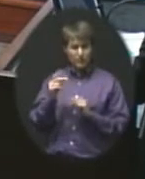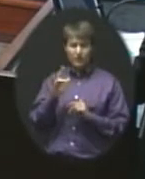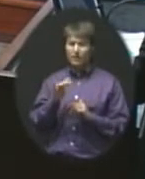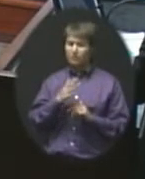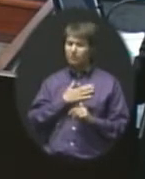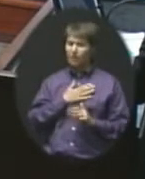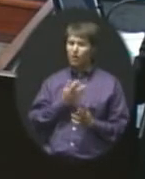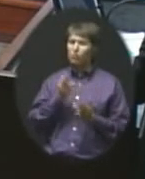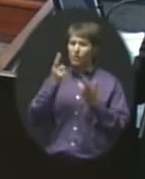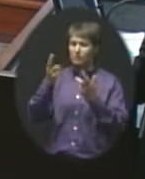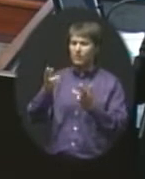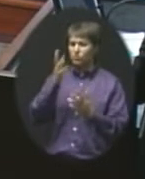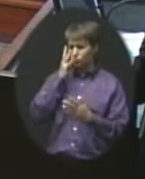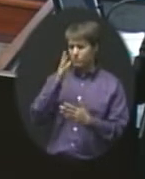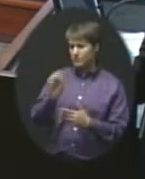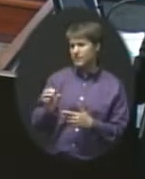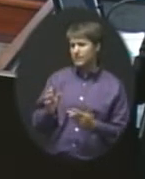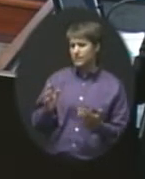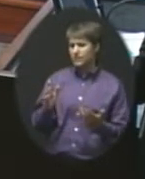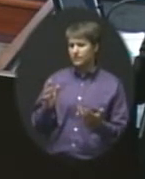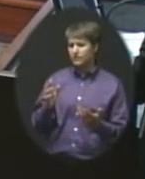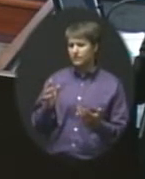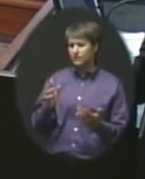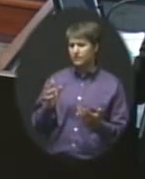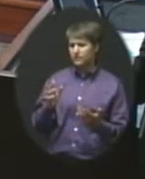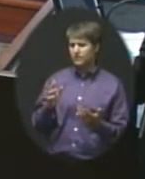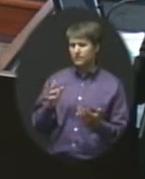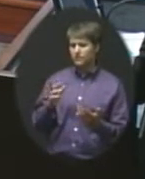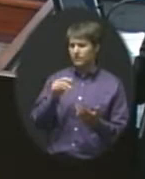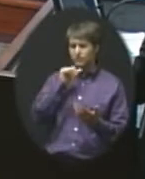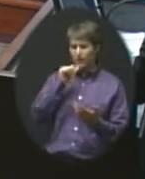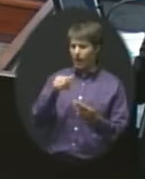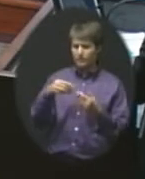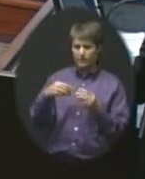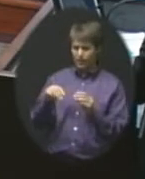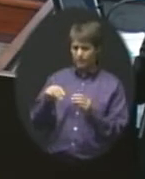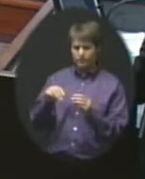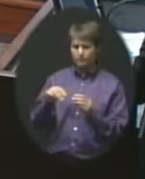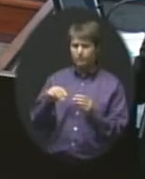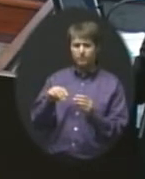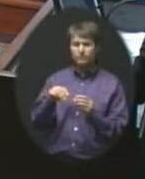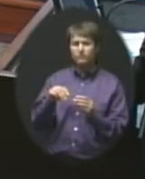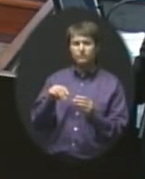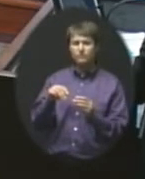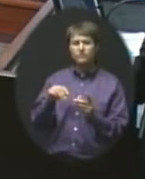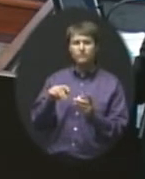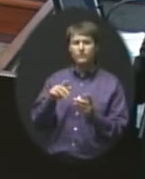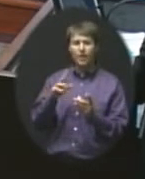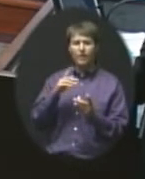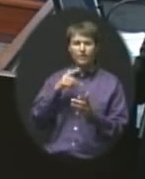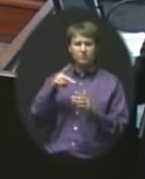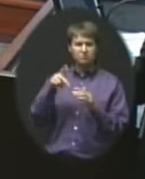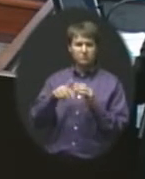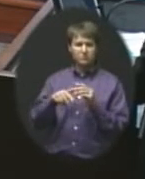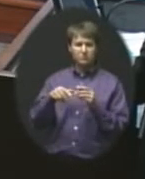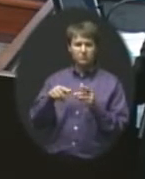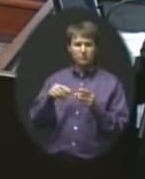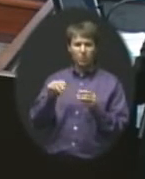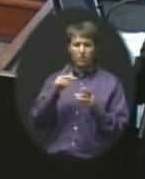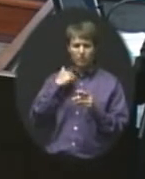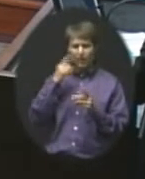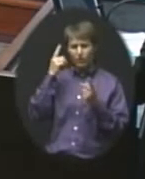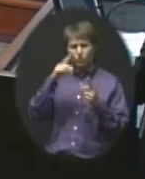definite recommendation would be to take it off the market and proceed with finding use for it. But I agree with the other board members that we